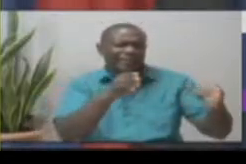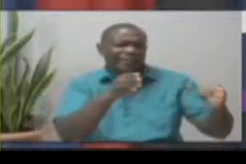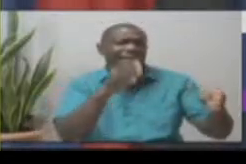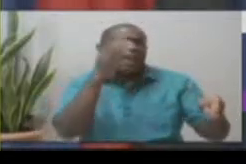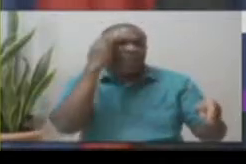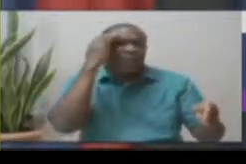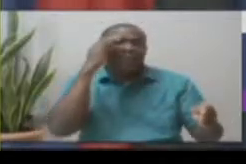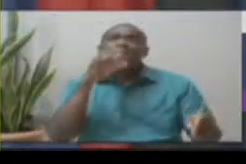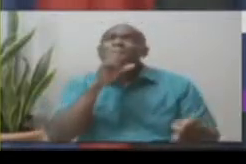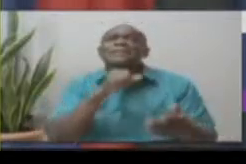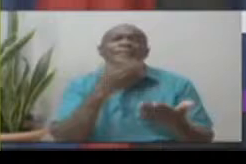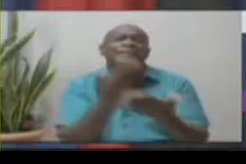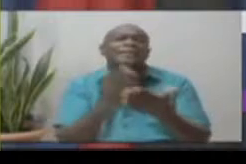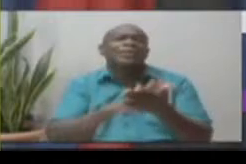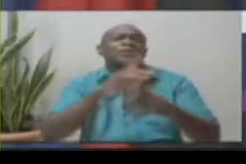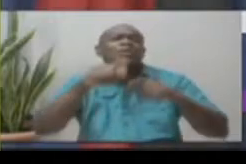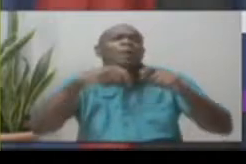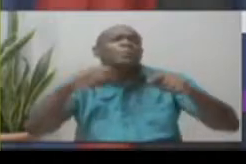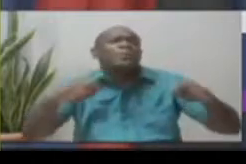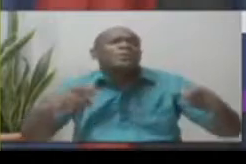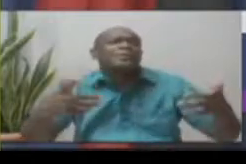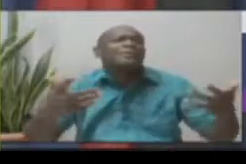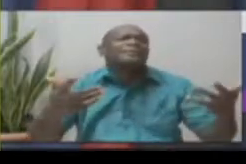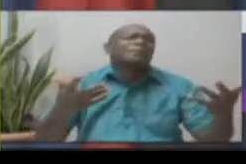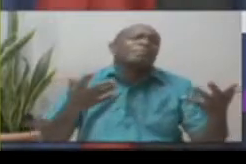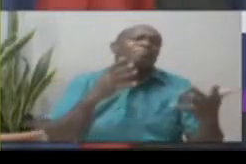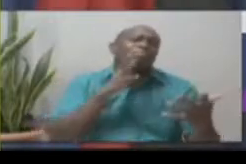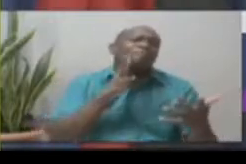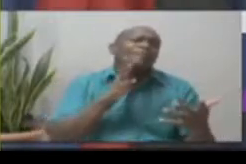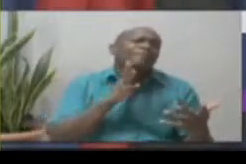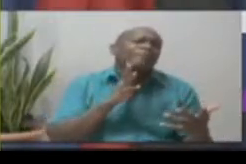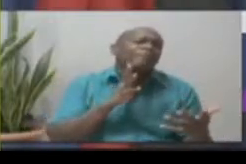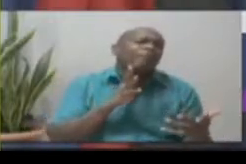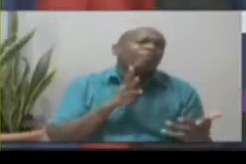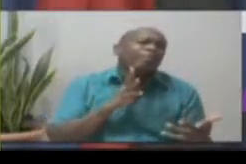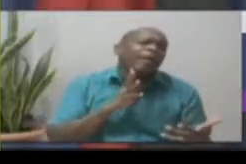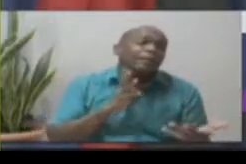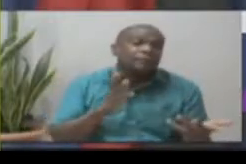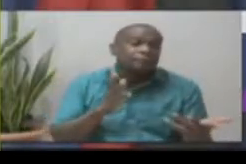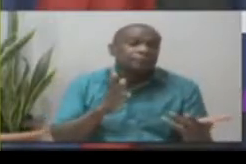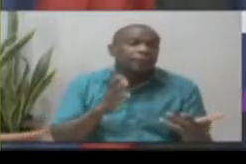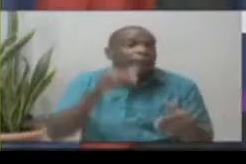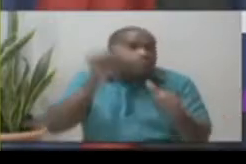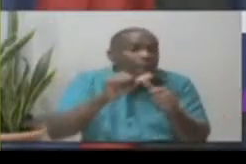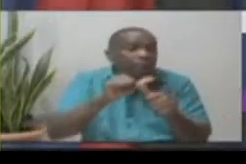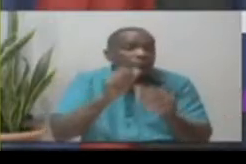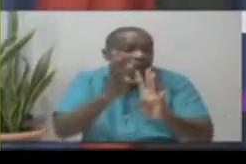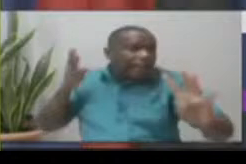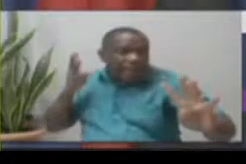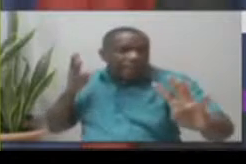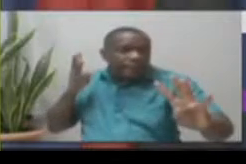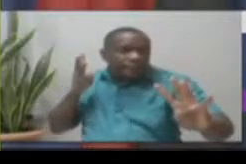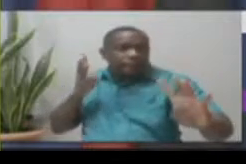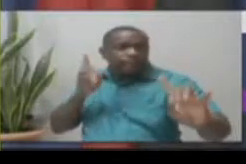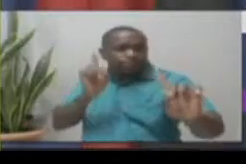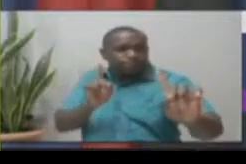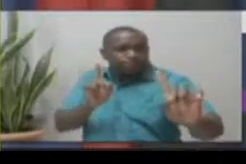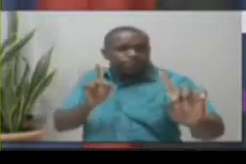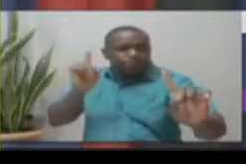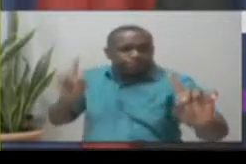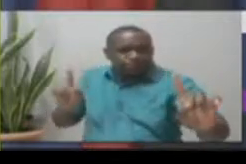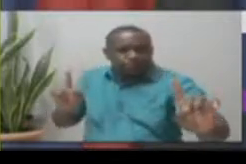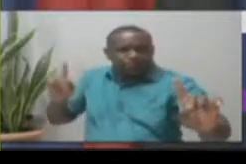doubles. When you go in the line, remember, stay 6 feet away from the person in front of you.